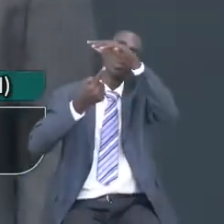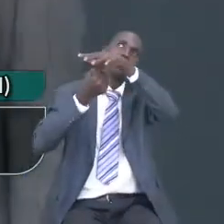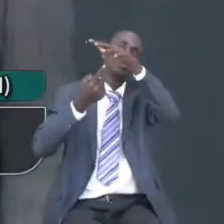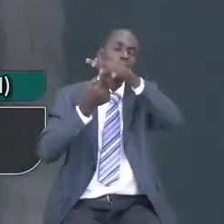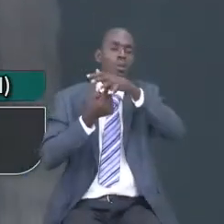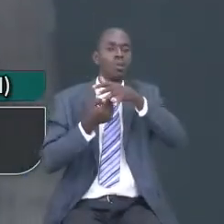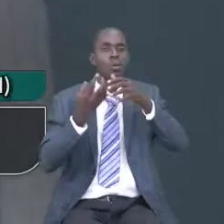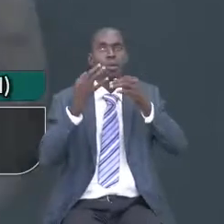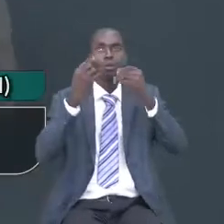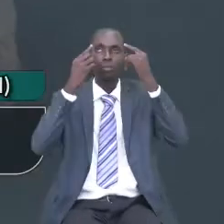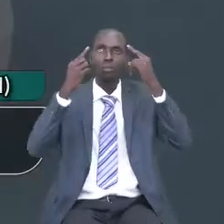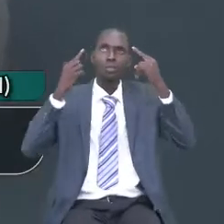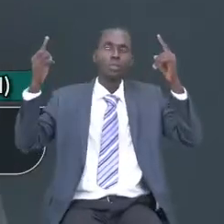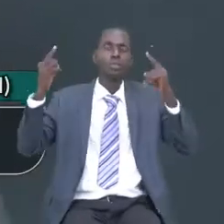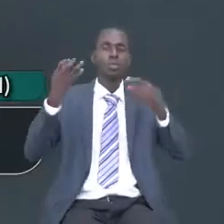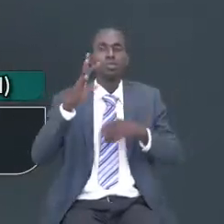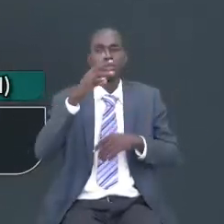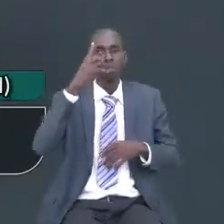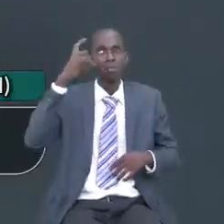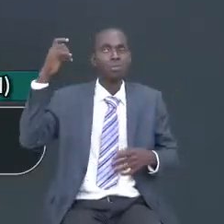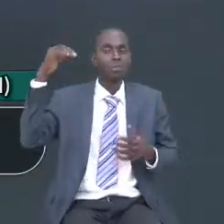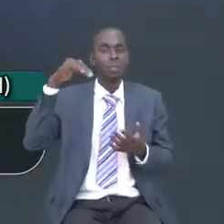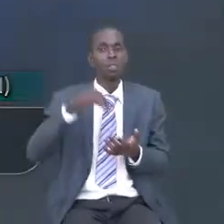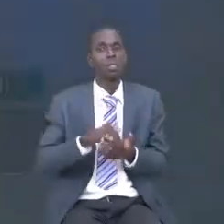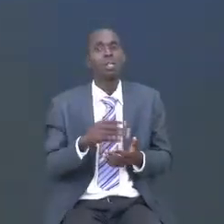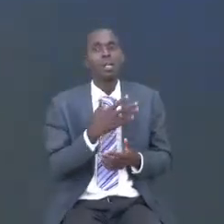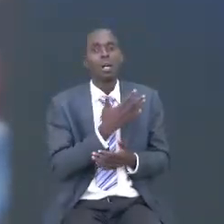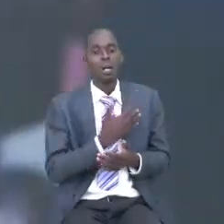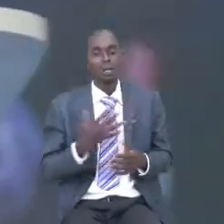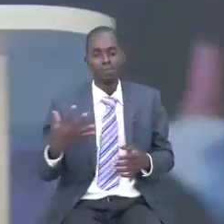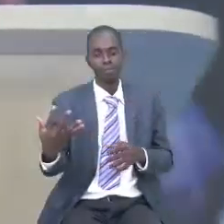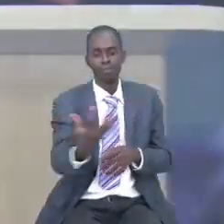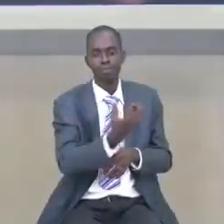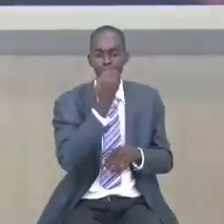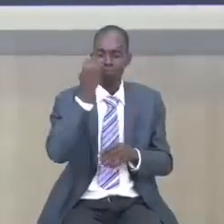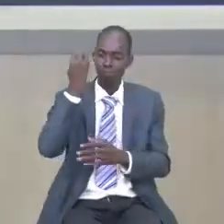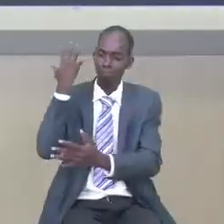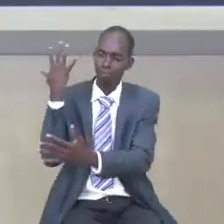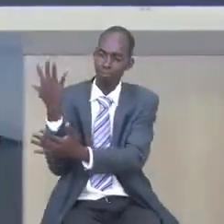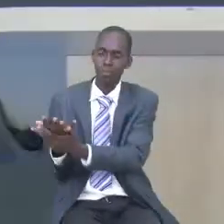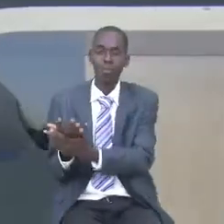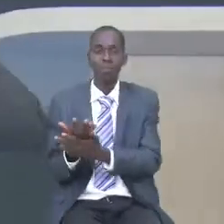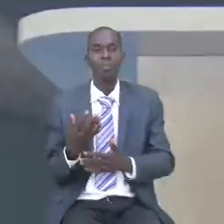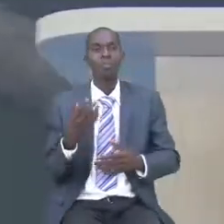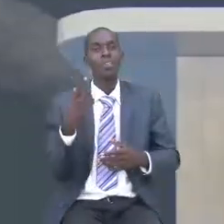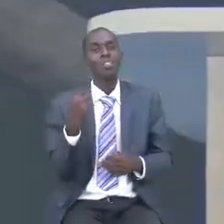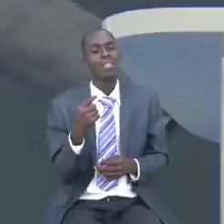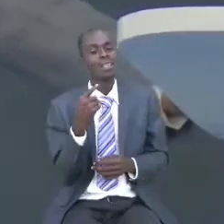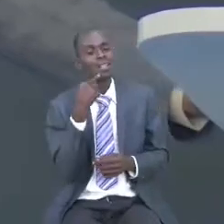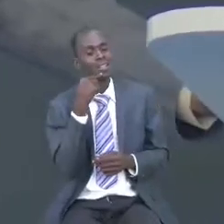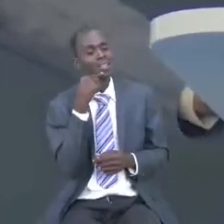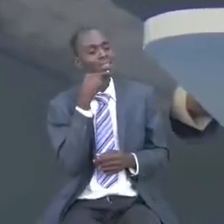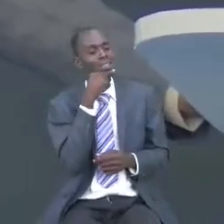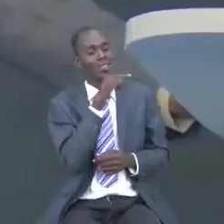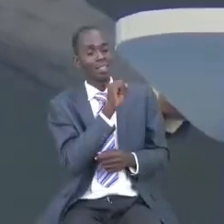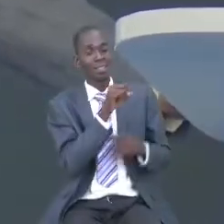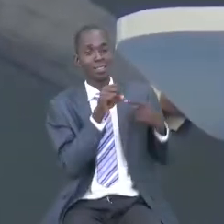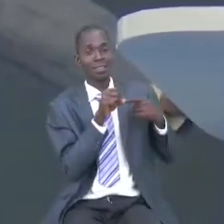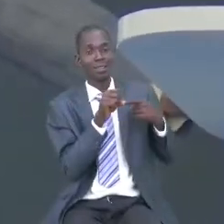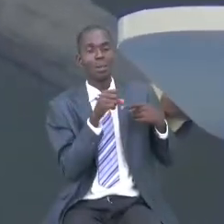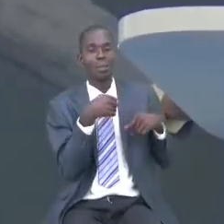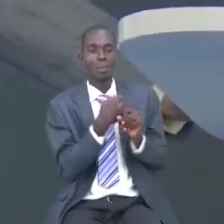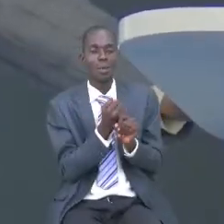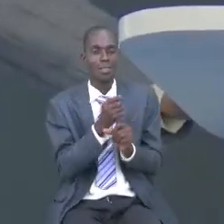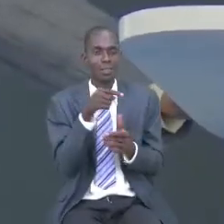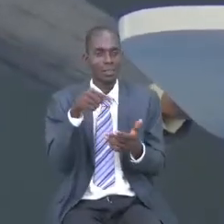success again. And then he was in the prison. The lie made him